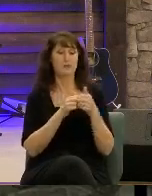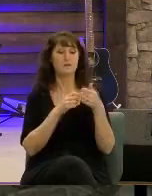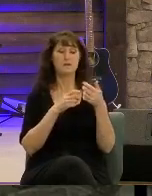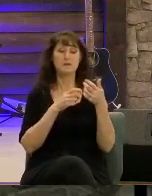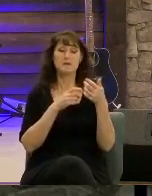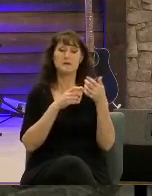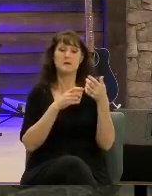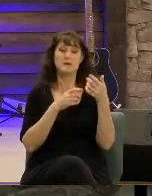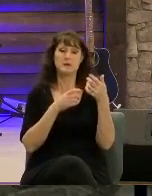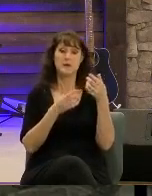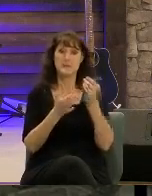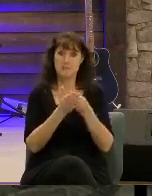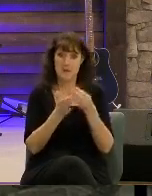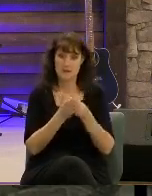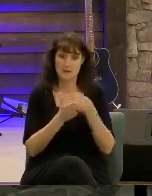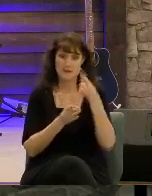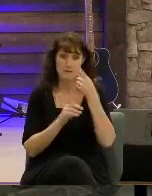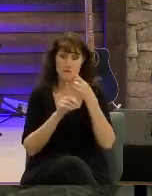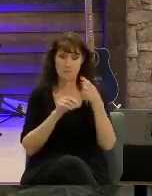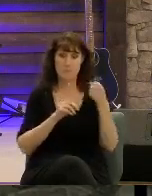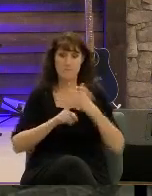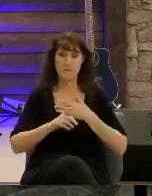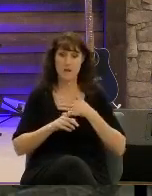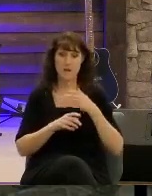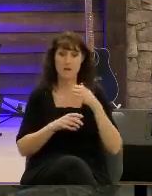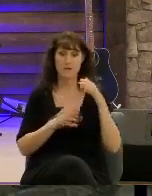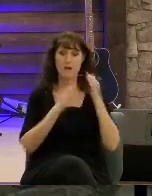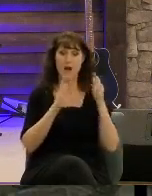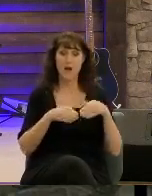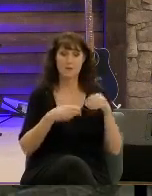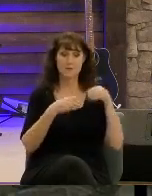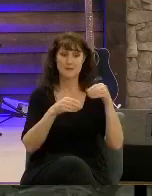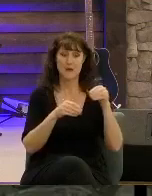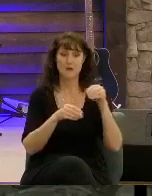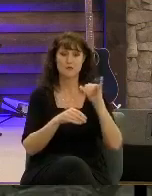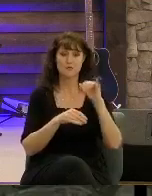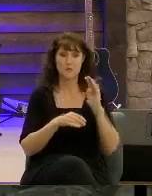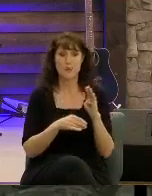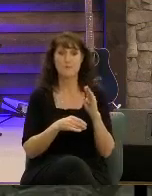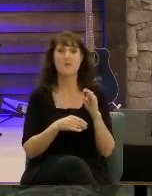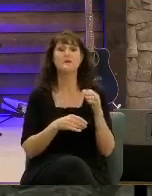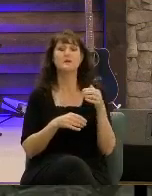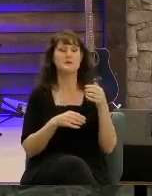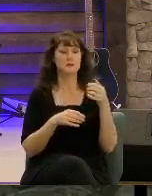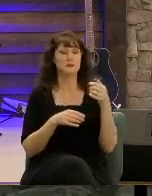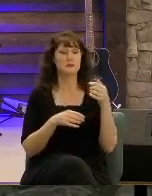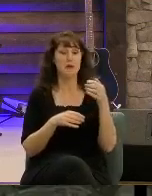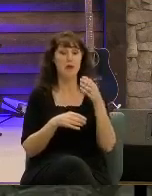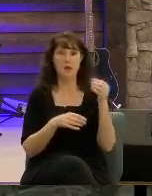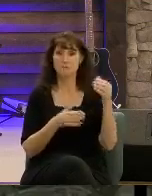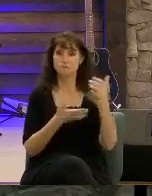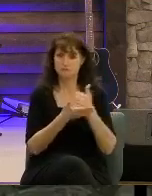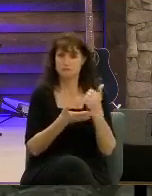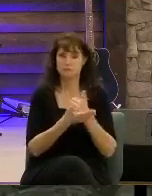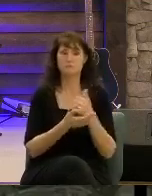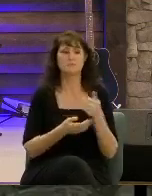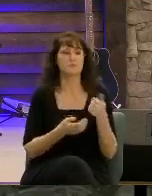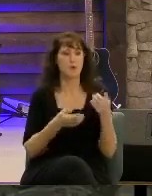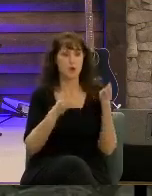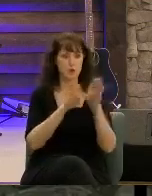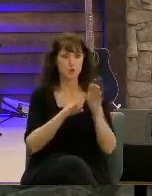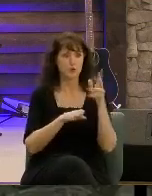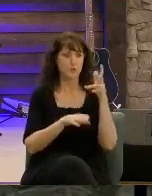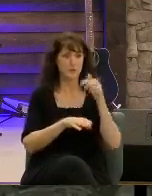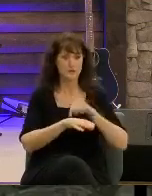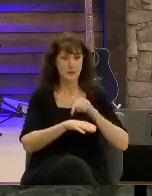and celebrate when when you deal with one of those, it's like, oh, is it ever gonna close? You know, it was closing 3 times last week